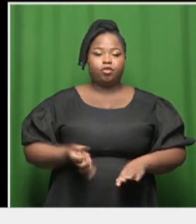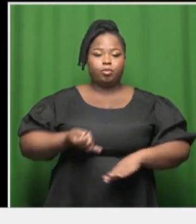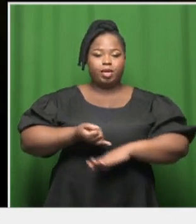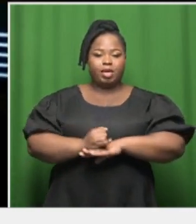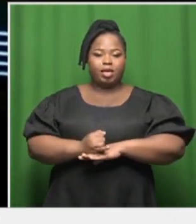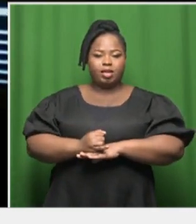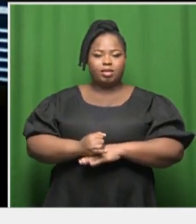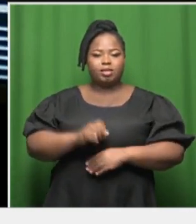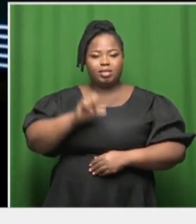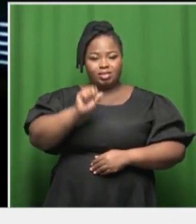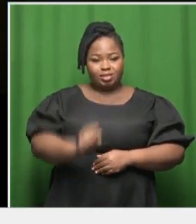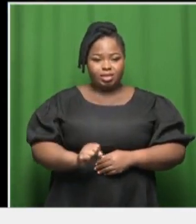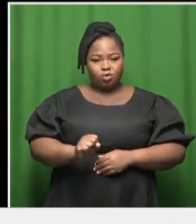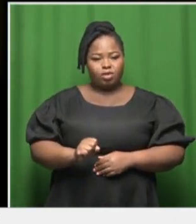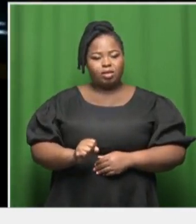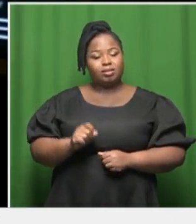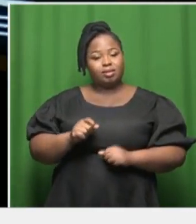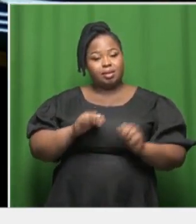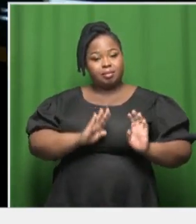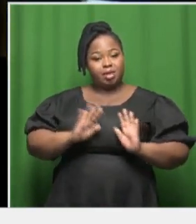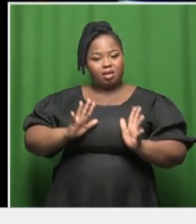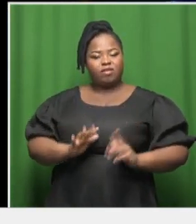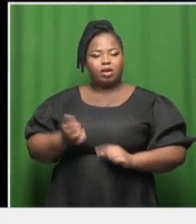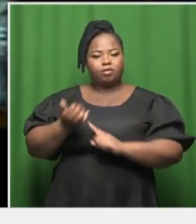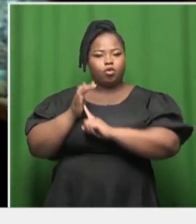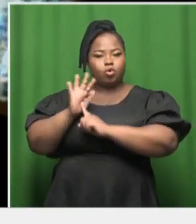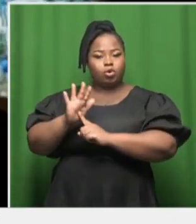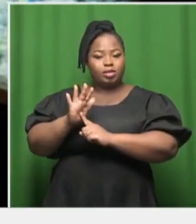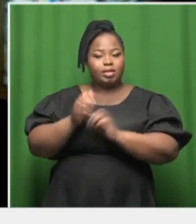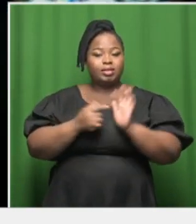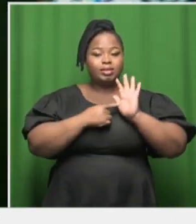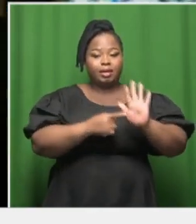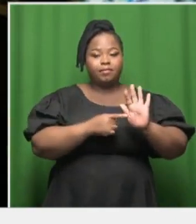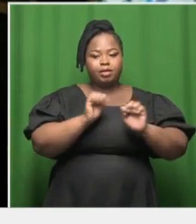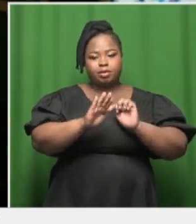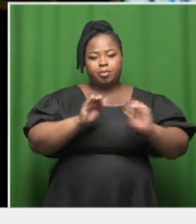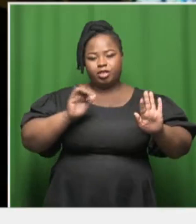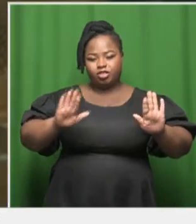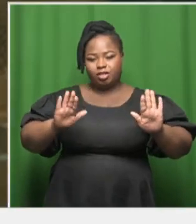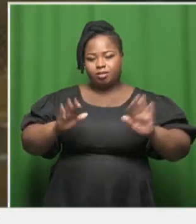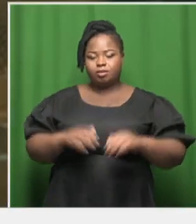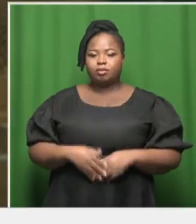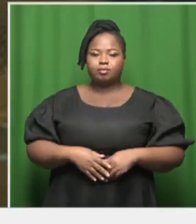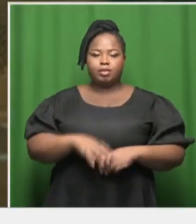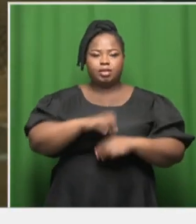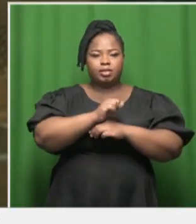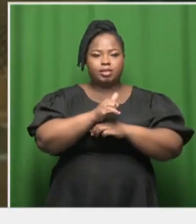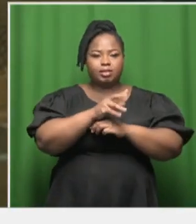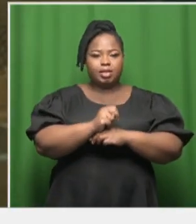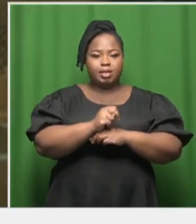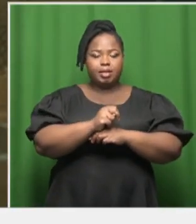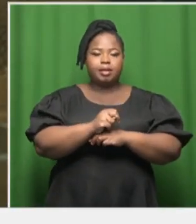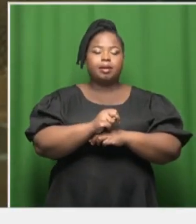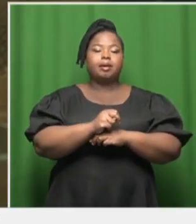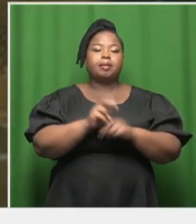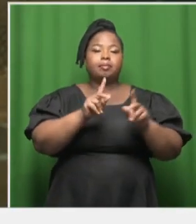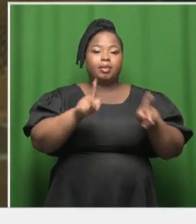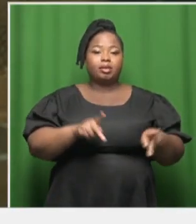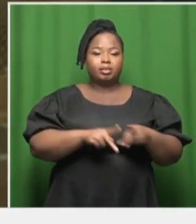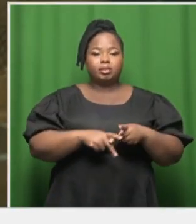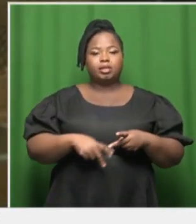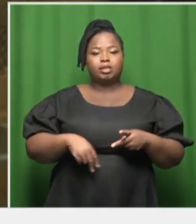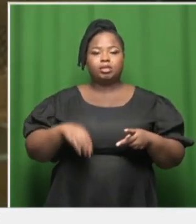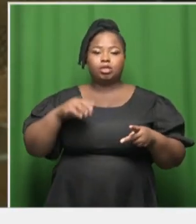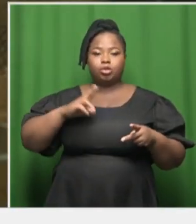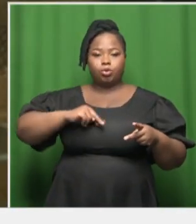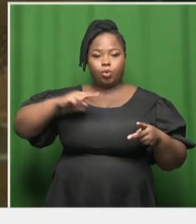Southern Sapiens Behaviour exhibition is a collaboration between Sandparks, the Universities of Bergen in Norway, Witwatersrand